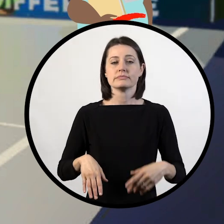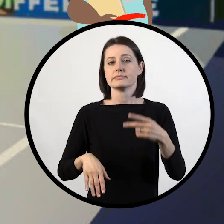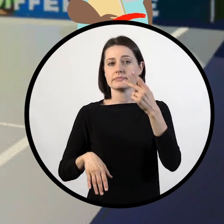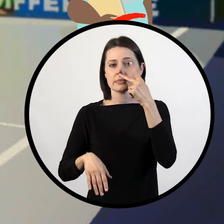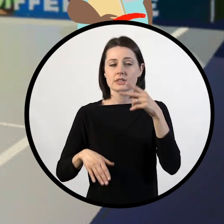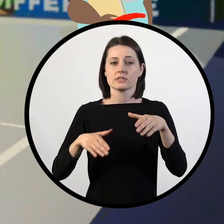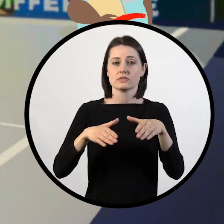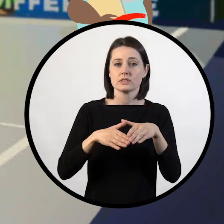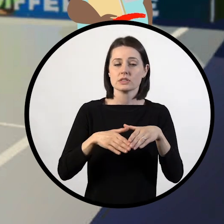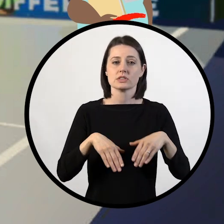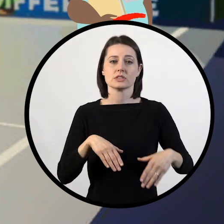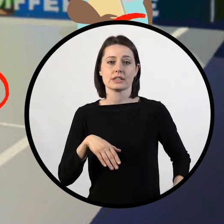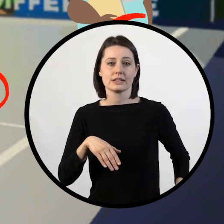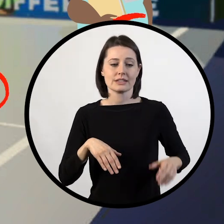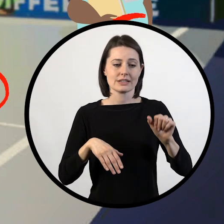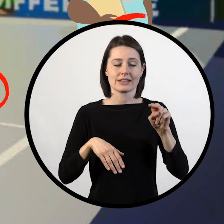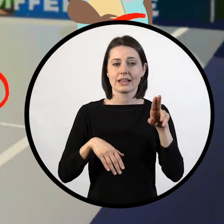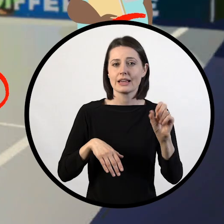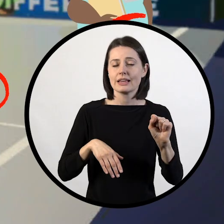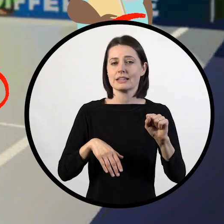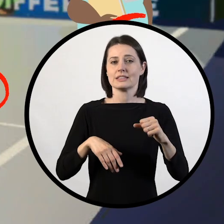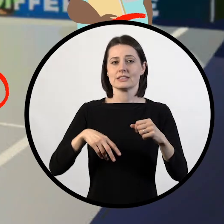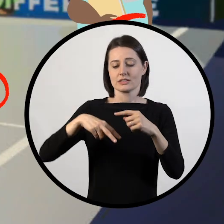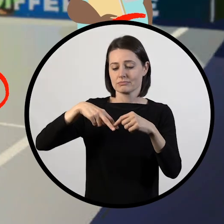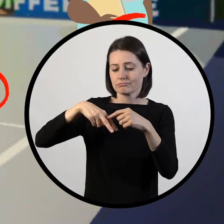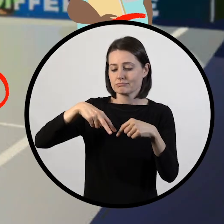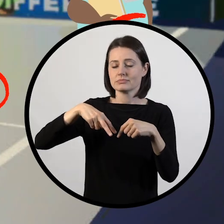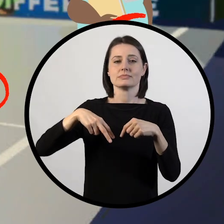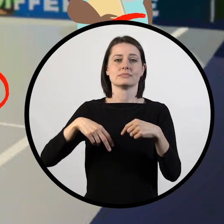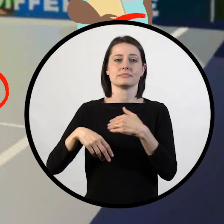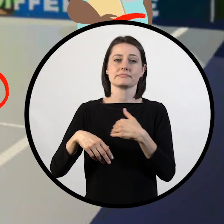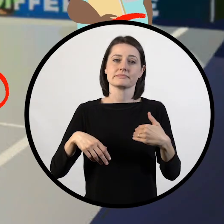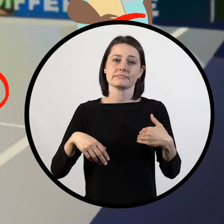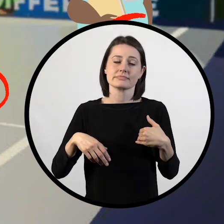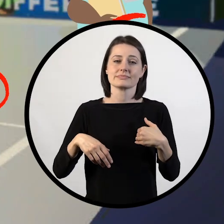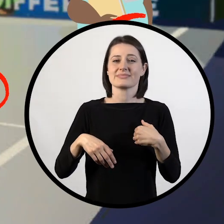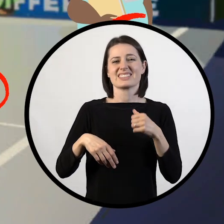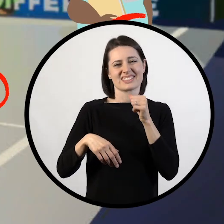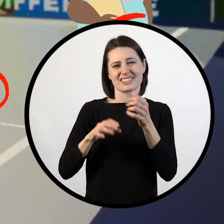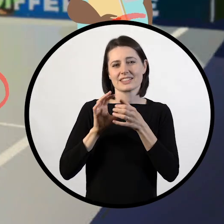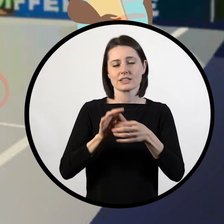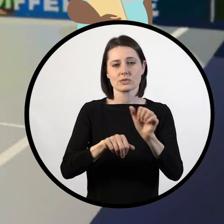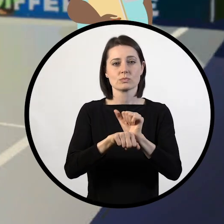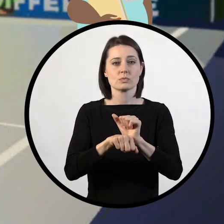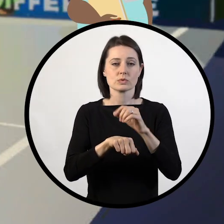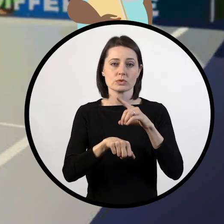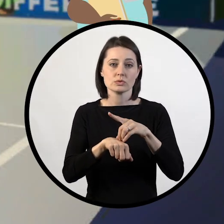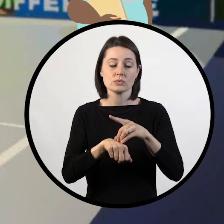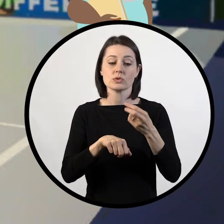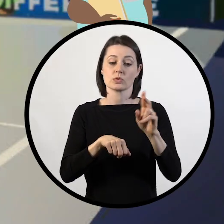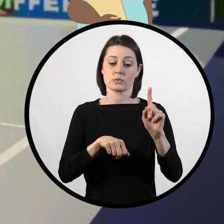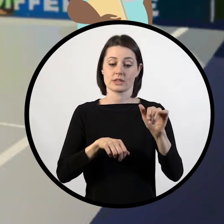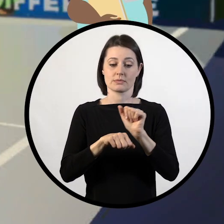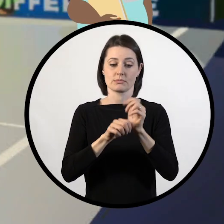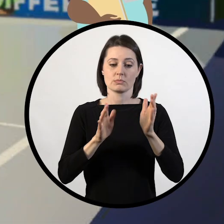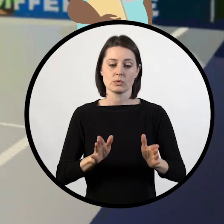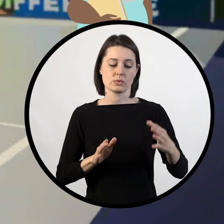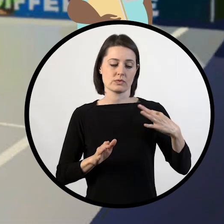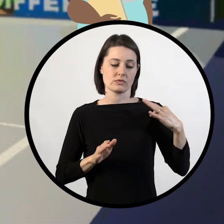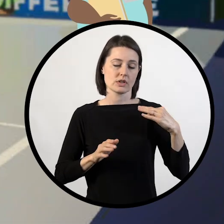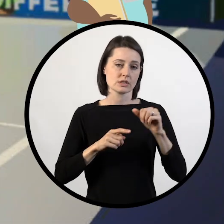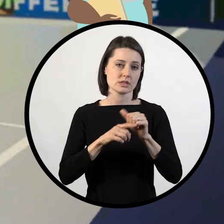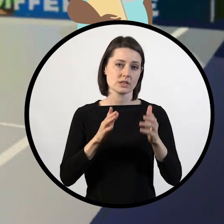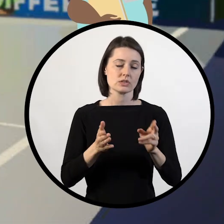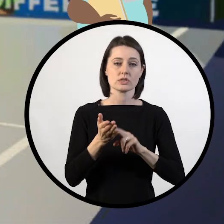anus, groin, breast, inner thigh, or the buttocks, that is unrelated to official duties or where the employee,